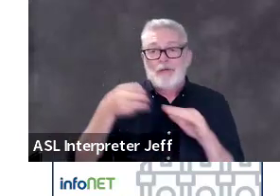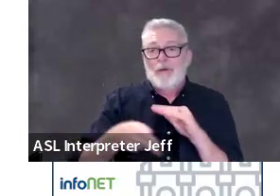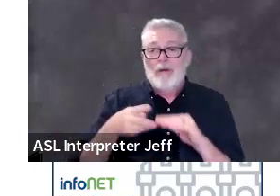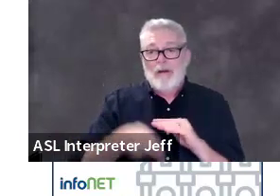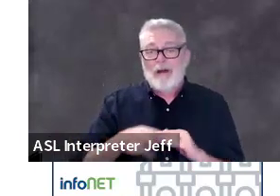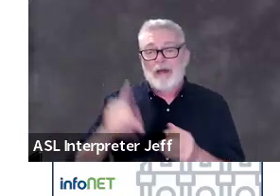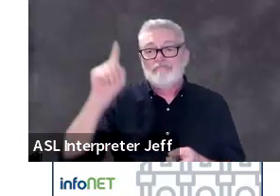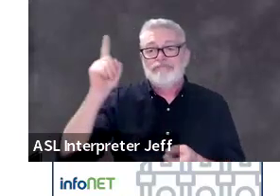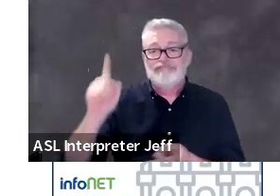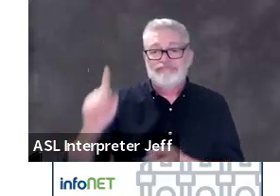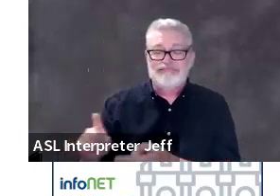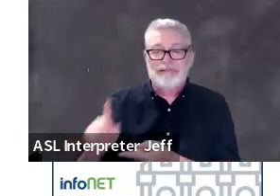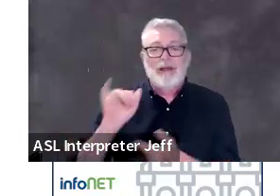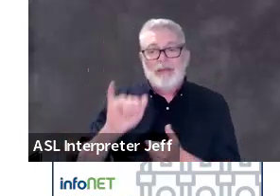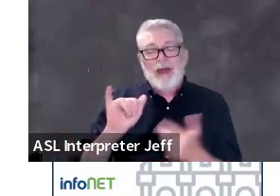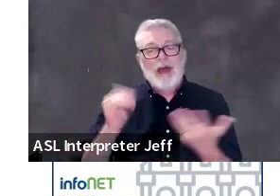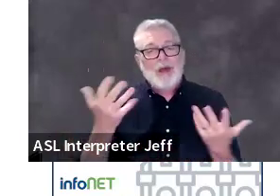would be very